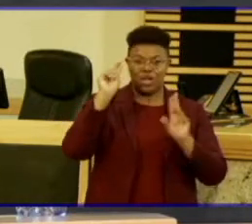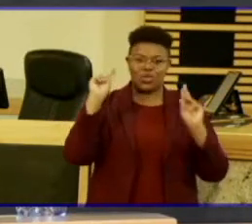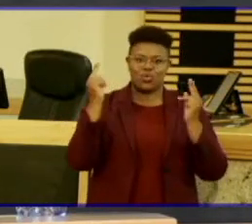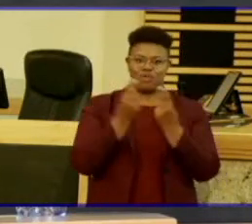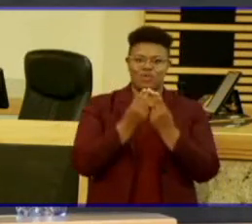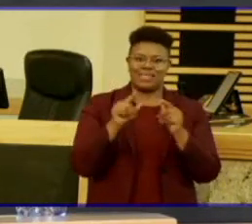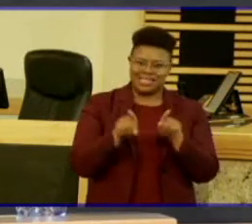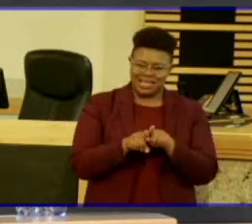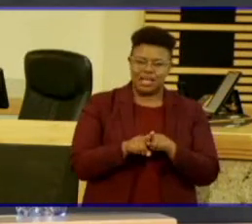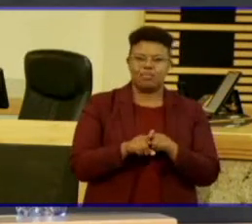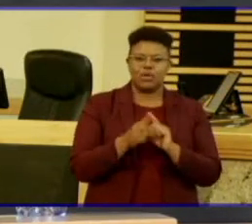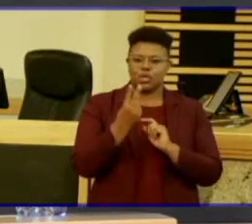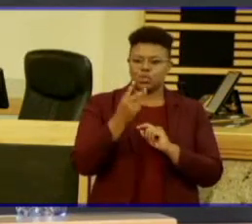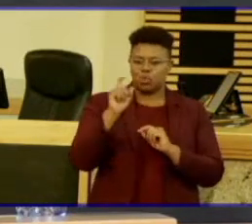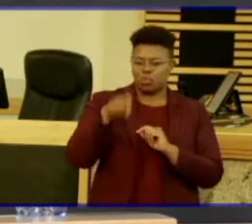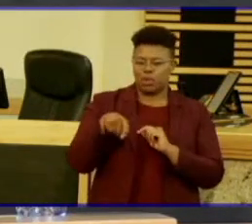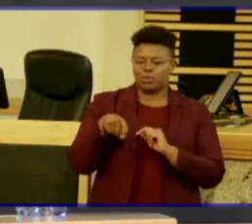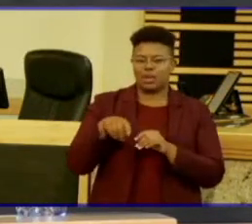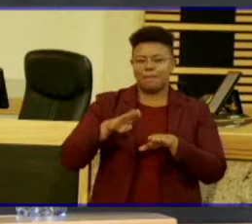beds, students,